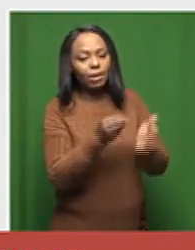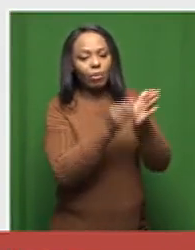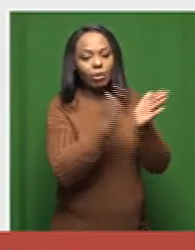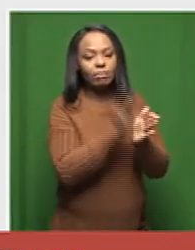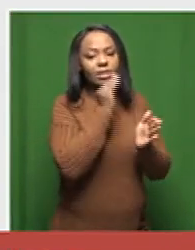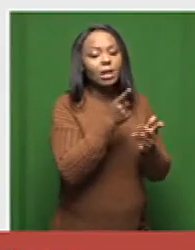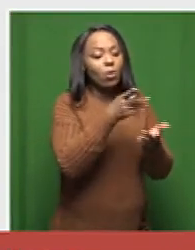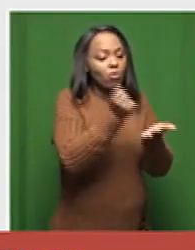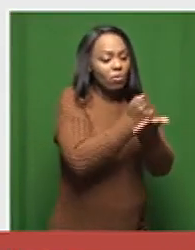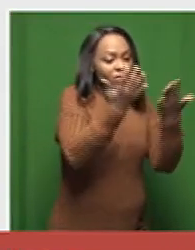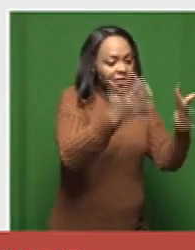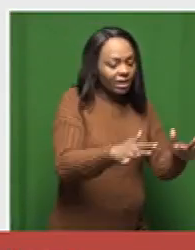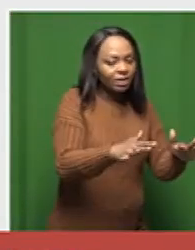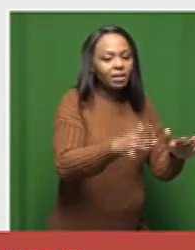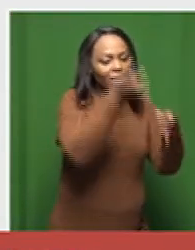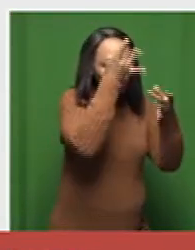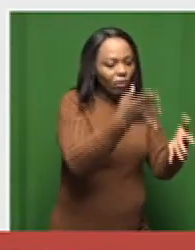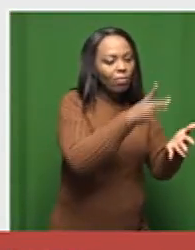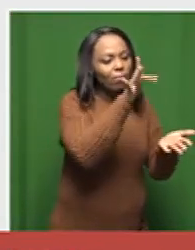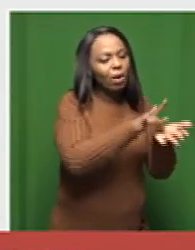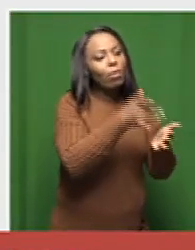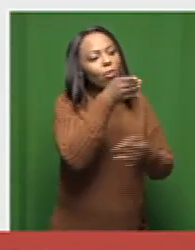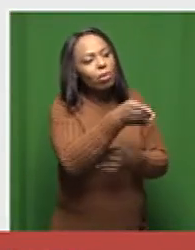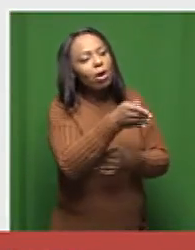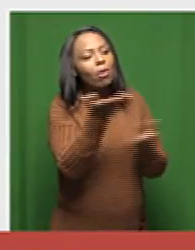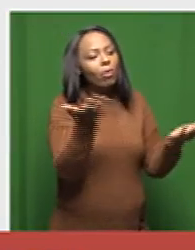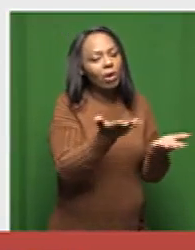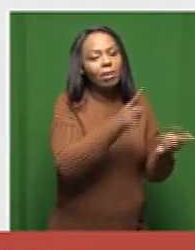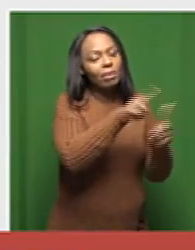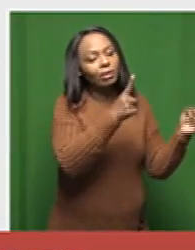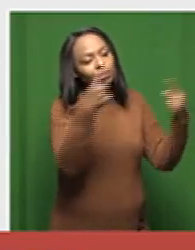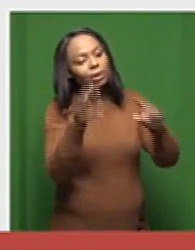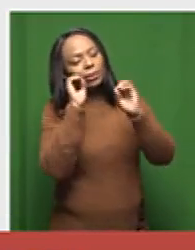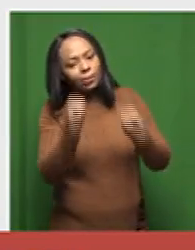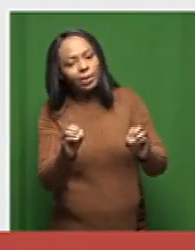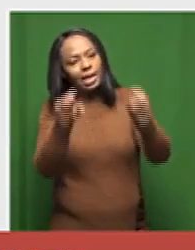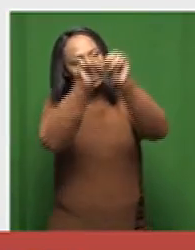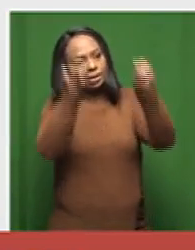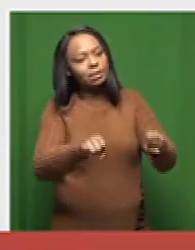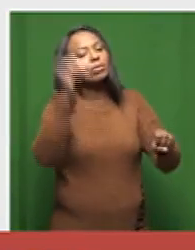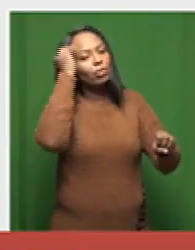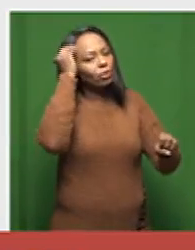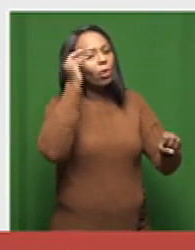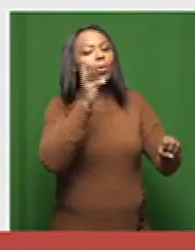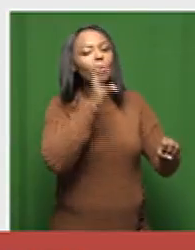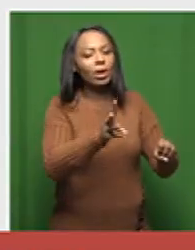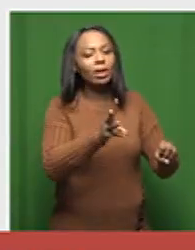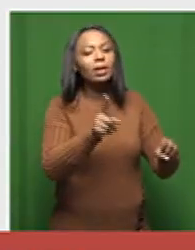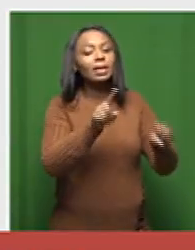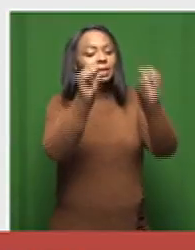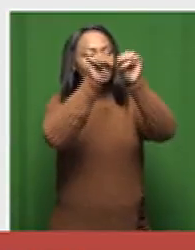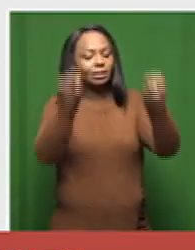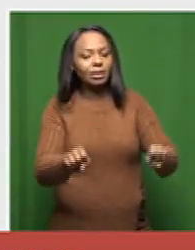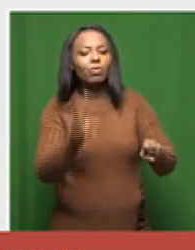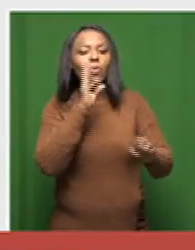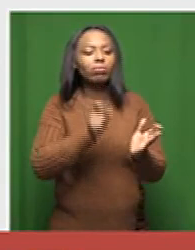pitch up, because if you did pitch up, you would be vaccinated. The system will then send you a second reminder